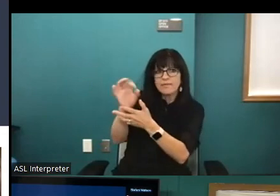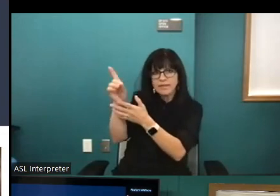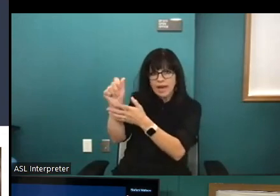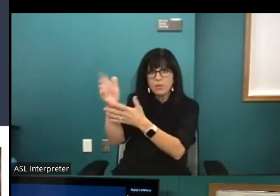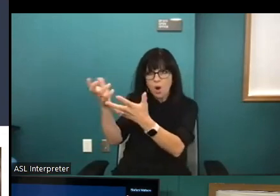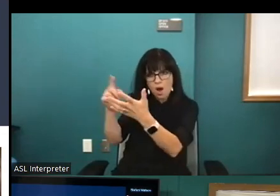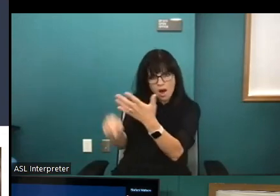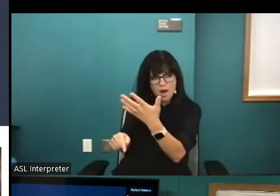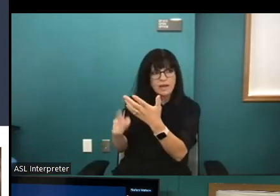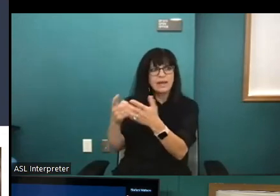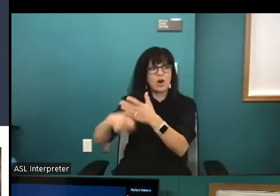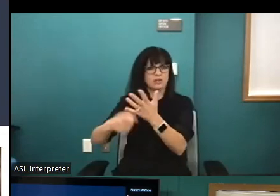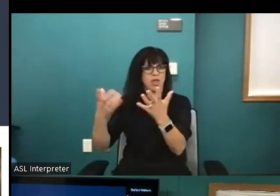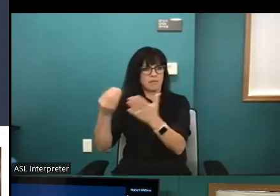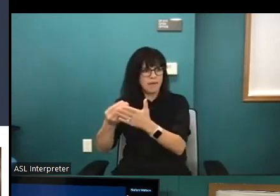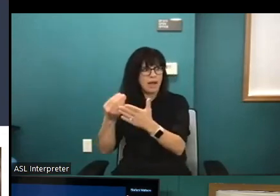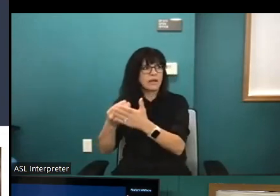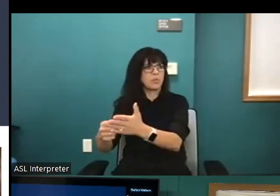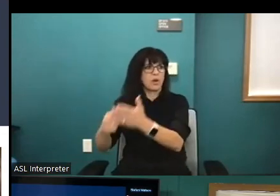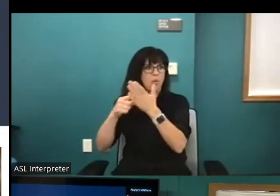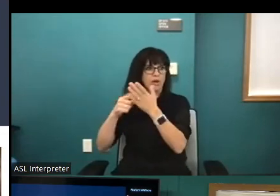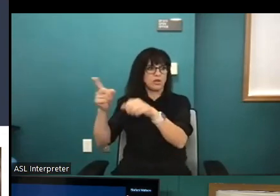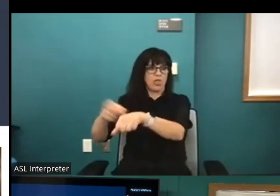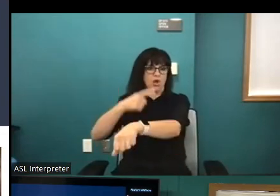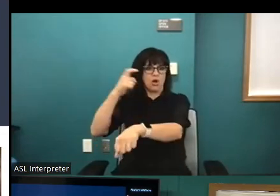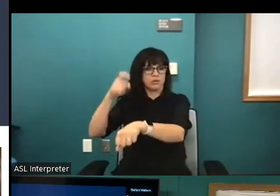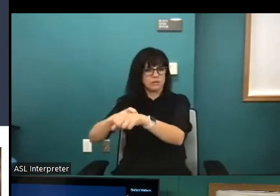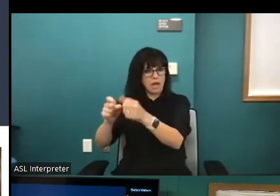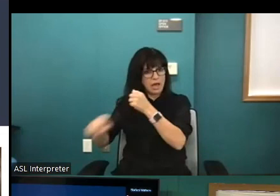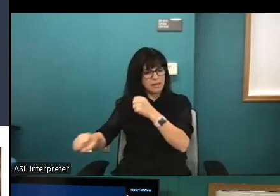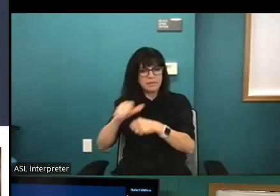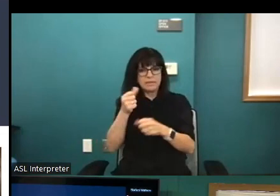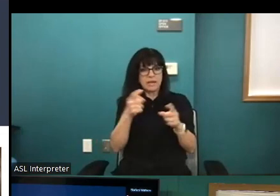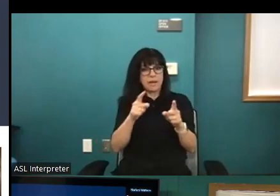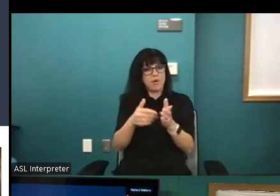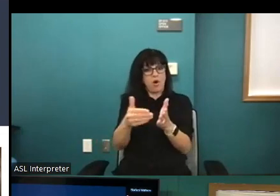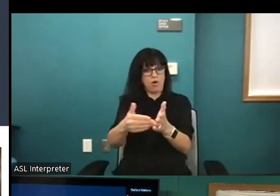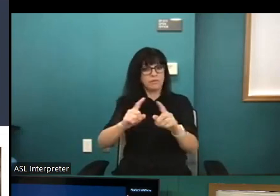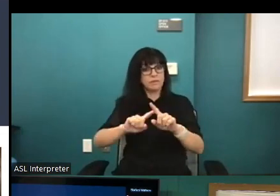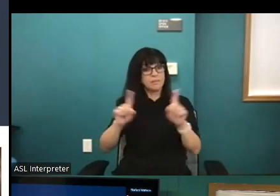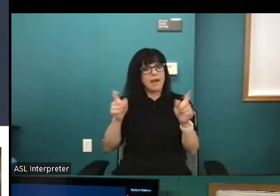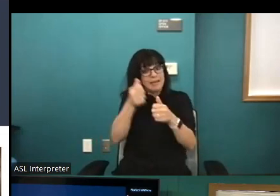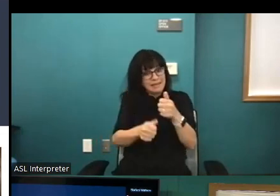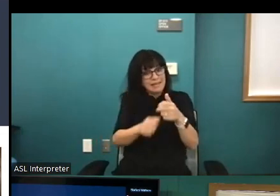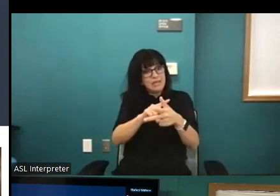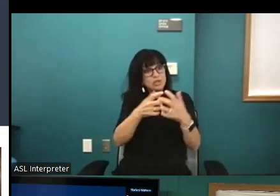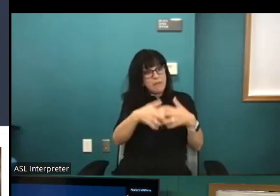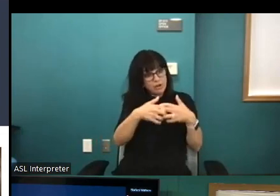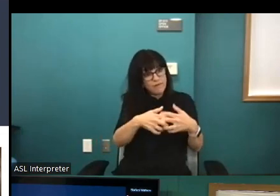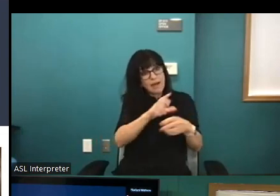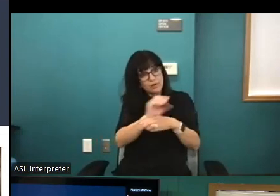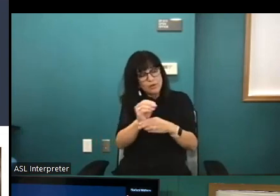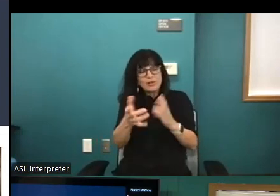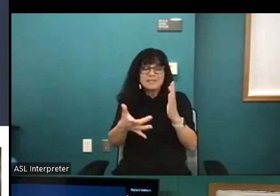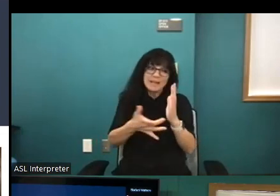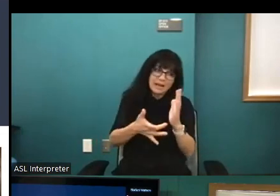And it costs a lot and it takes a long time. And so that's why it doesn't happen very often. But so each manufacturer,